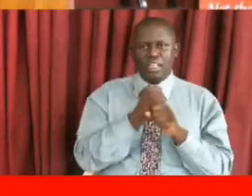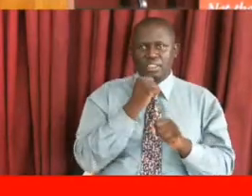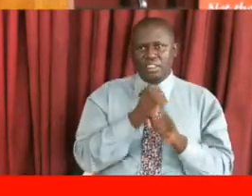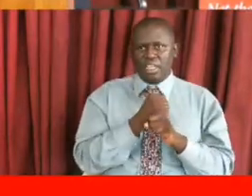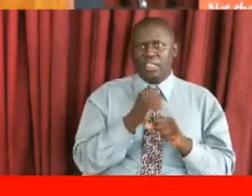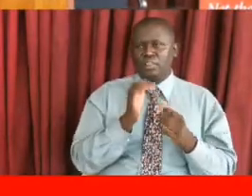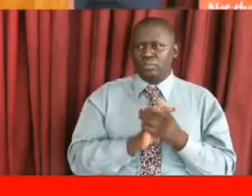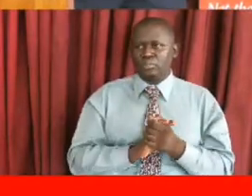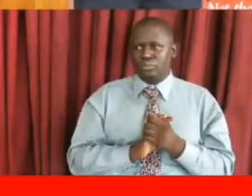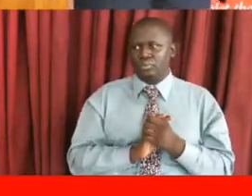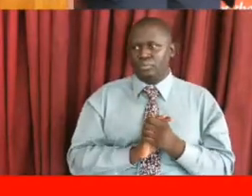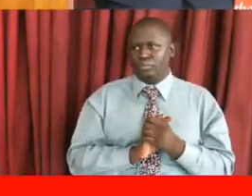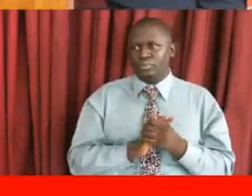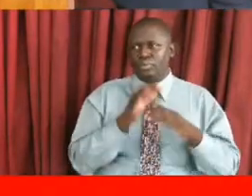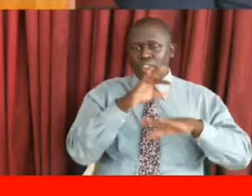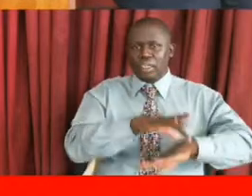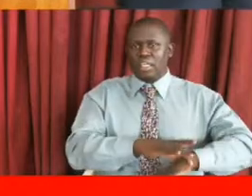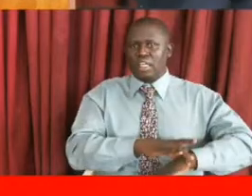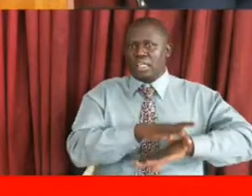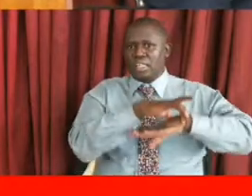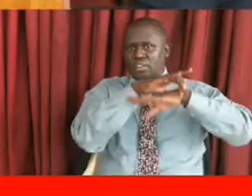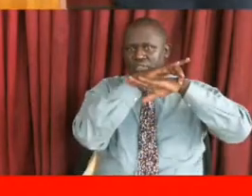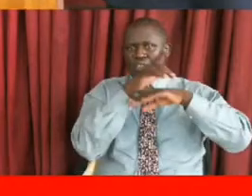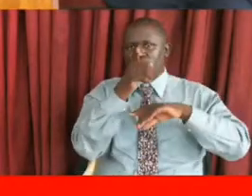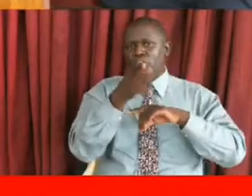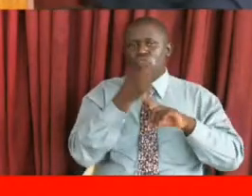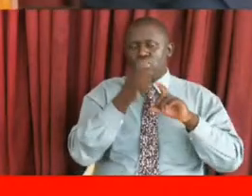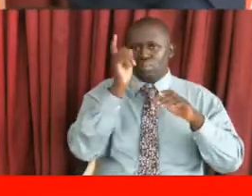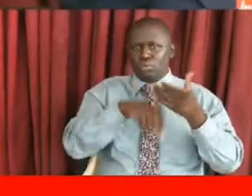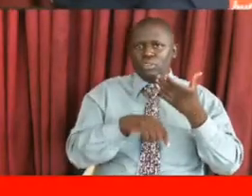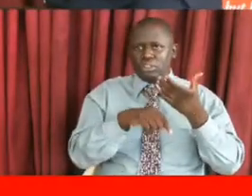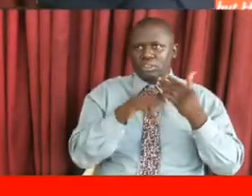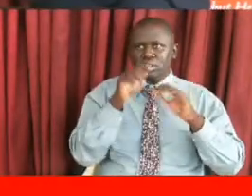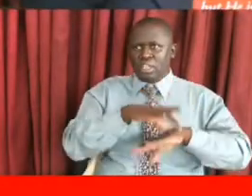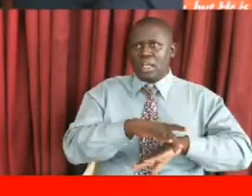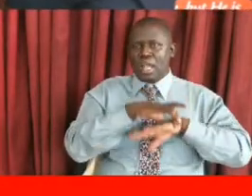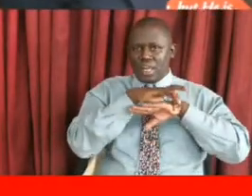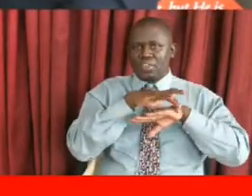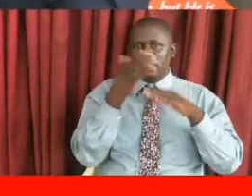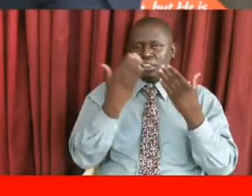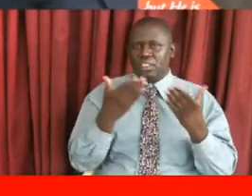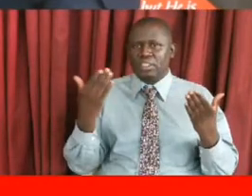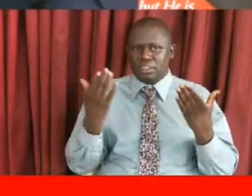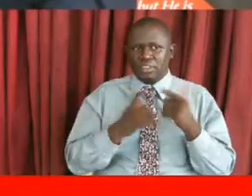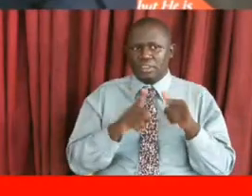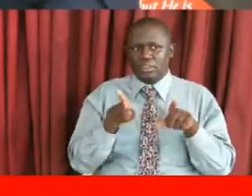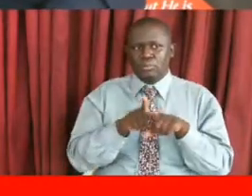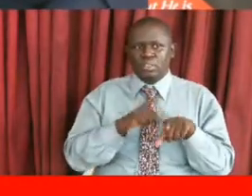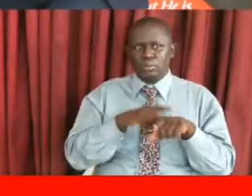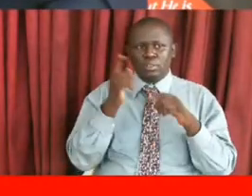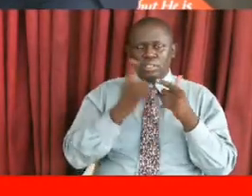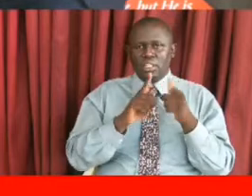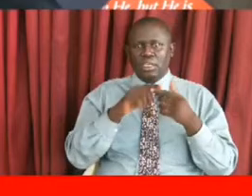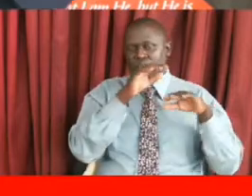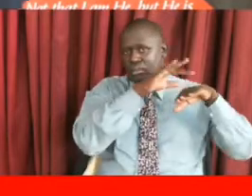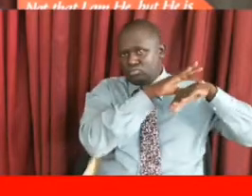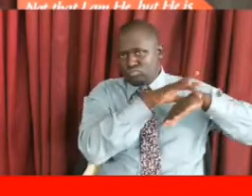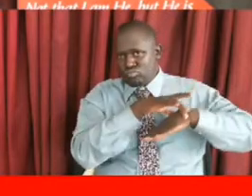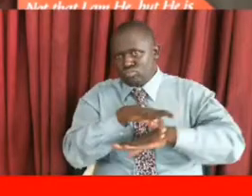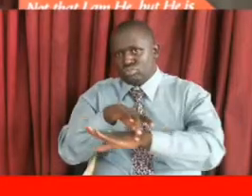done lifting you up from the cosmos raising you into Heavenly